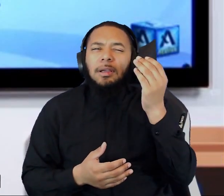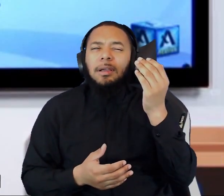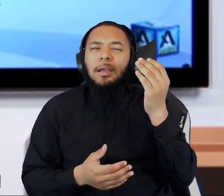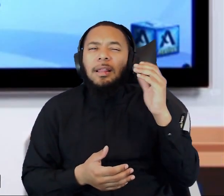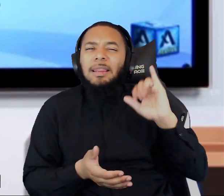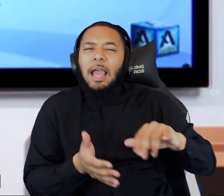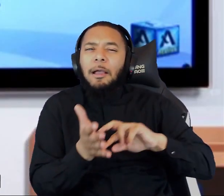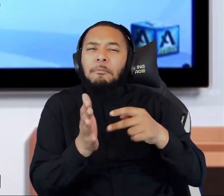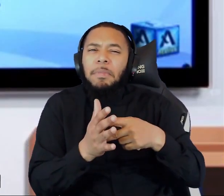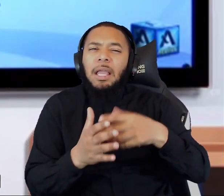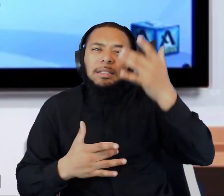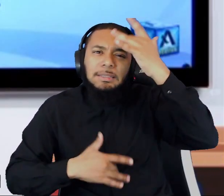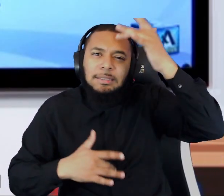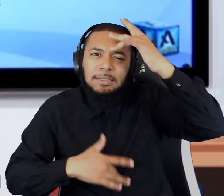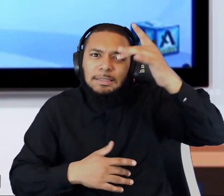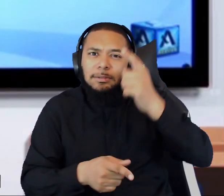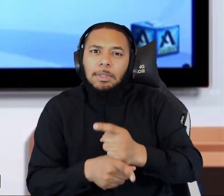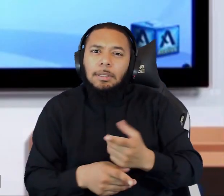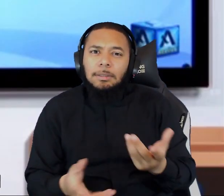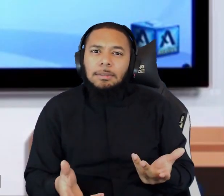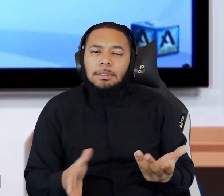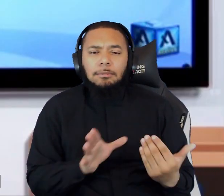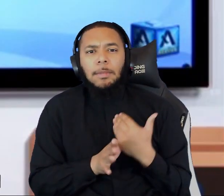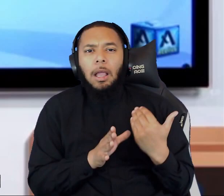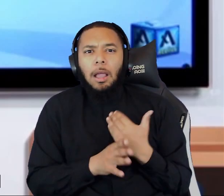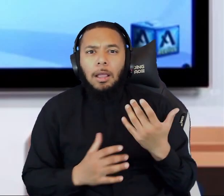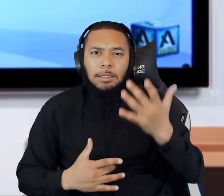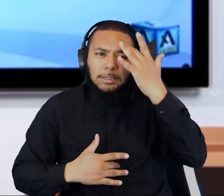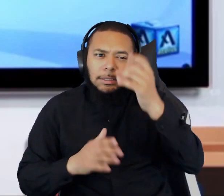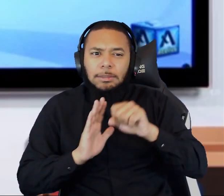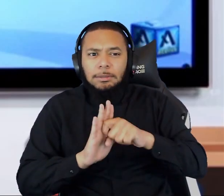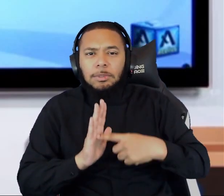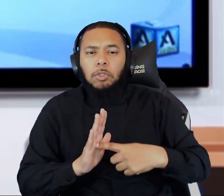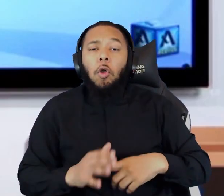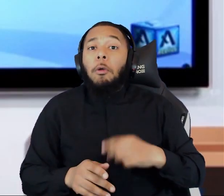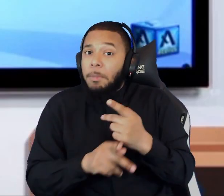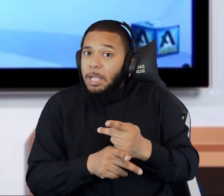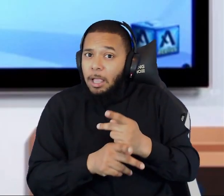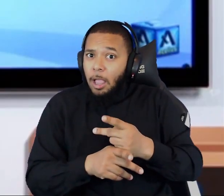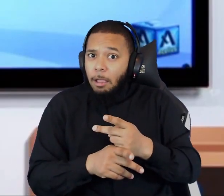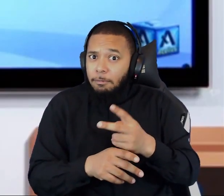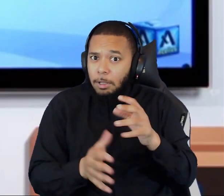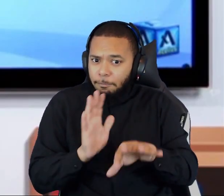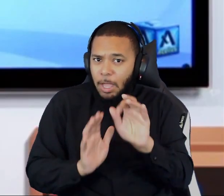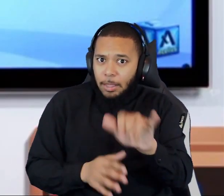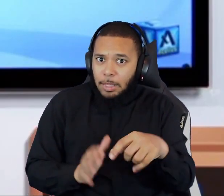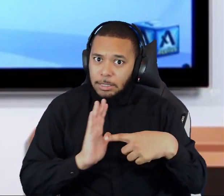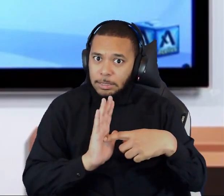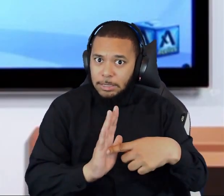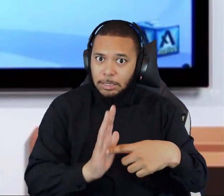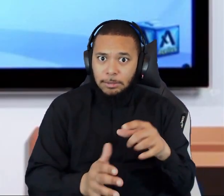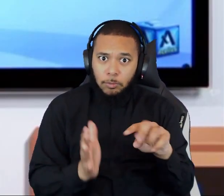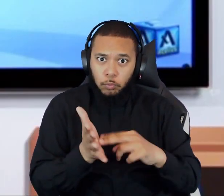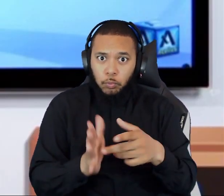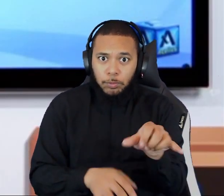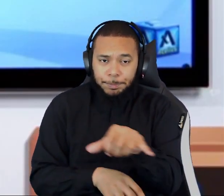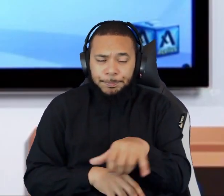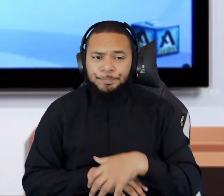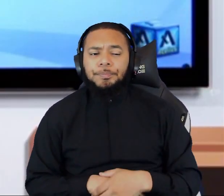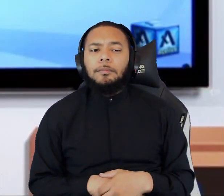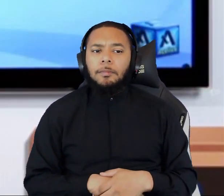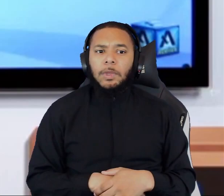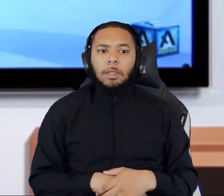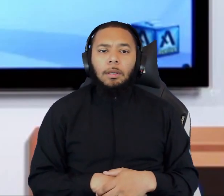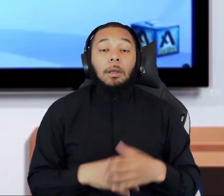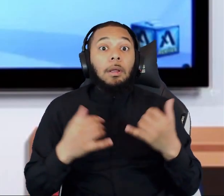sicknesses. Pretty nice, isn't it? So watch for those synonyms. Also, here's an example of where an author uses